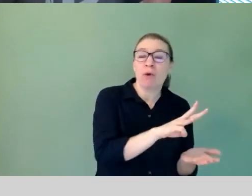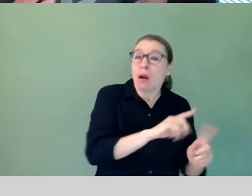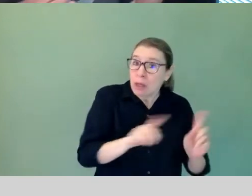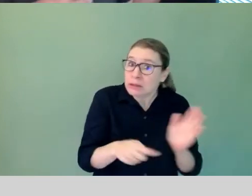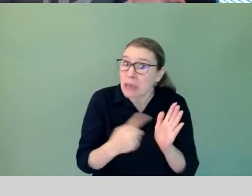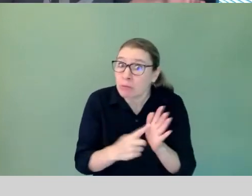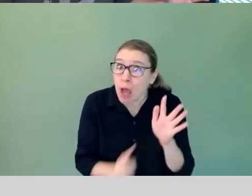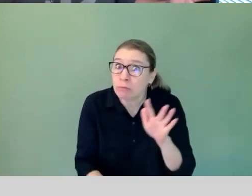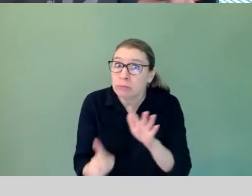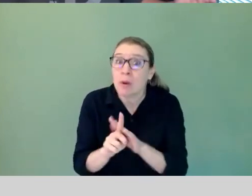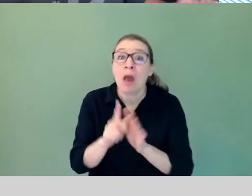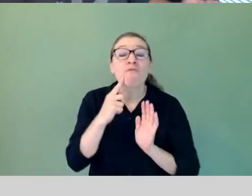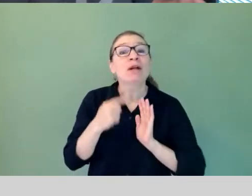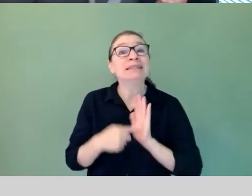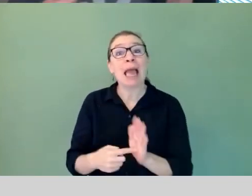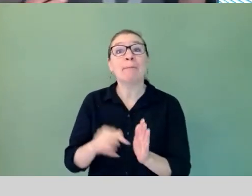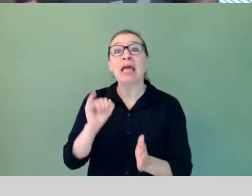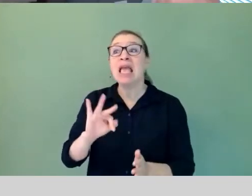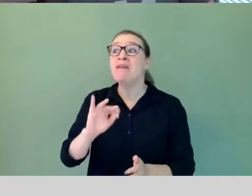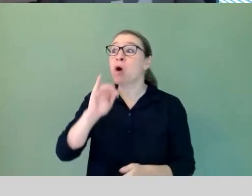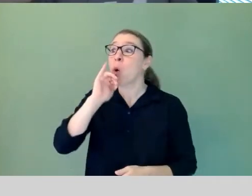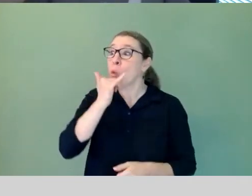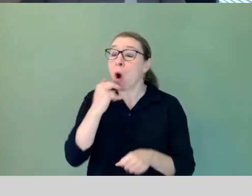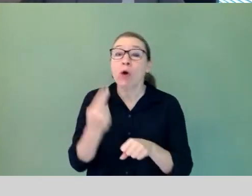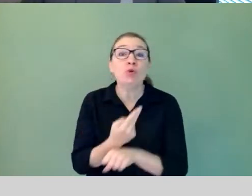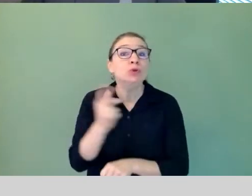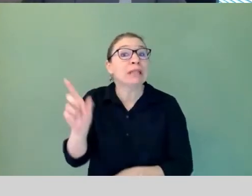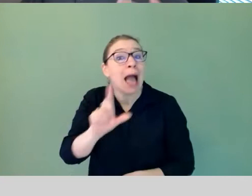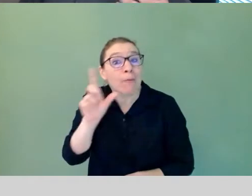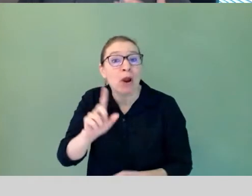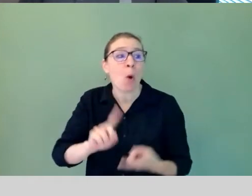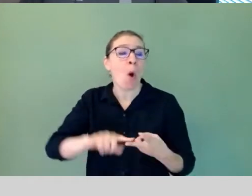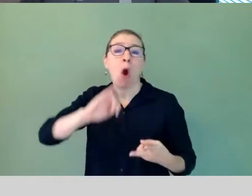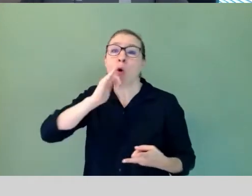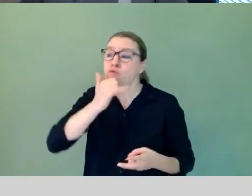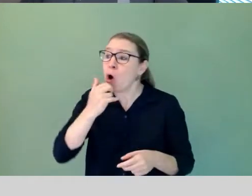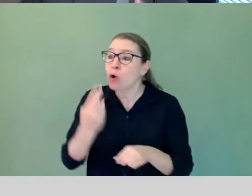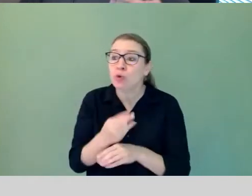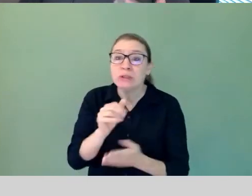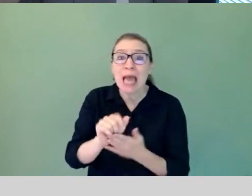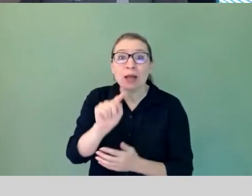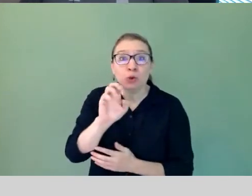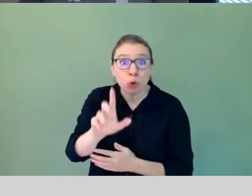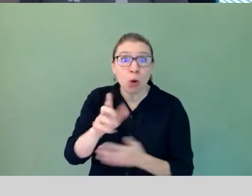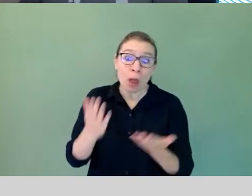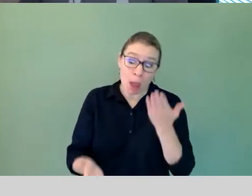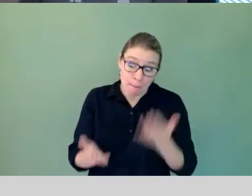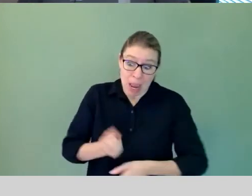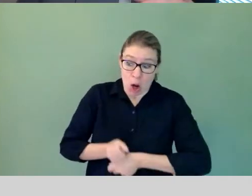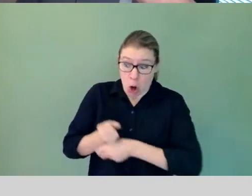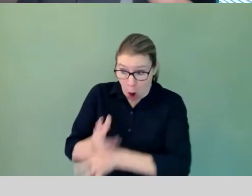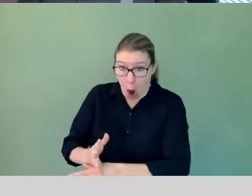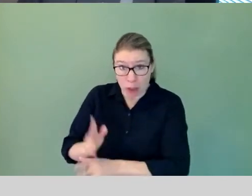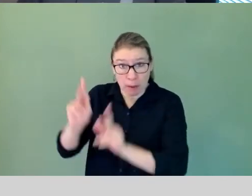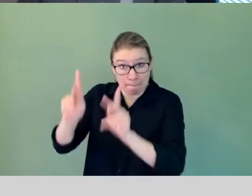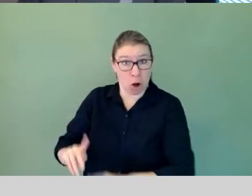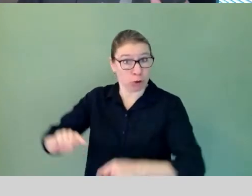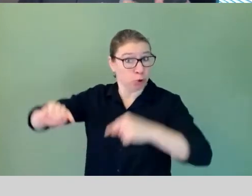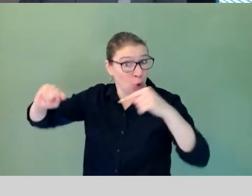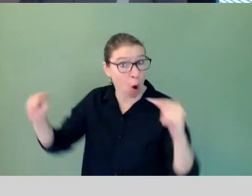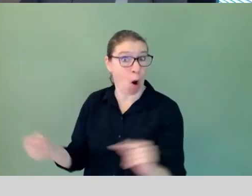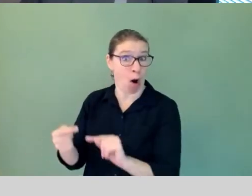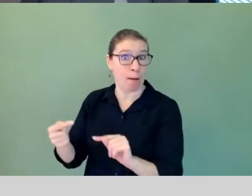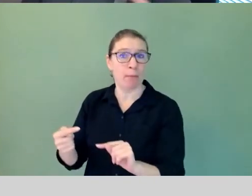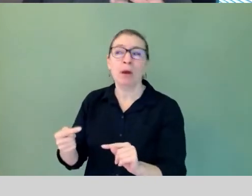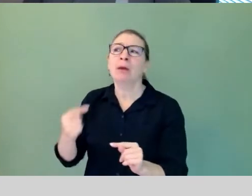where if an improper use of a library or an improper use of the tool can result in bodily harm. Imagine if you were